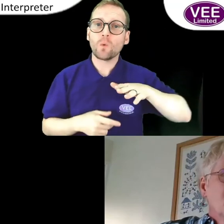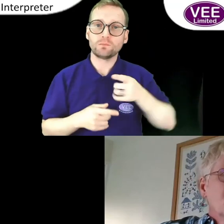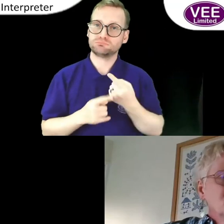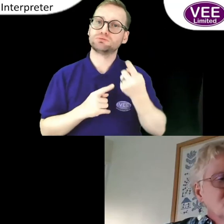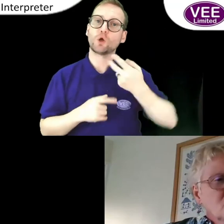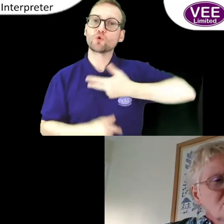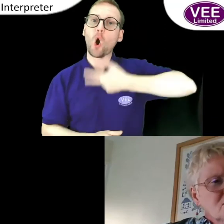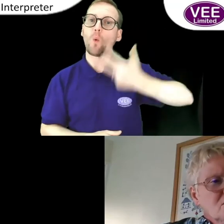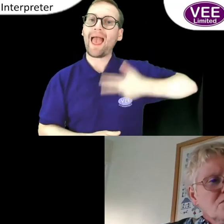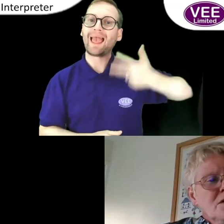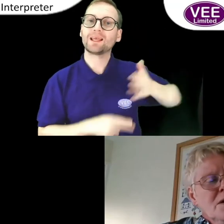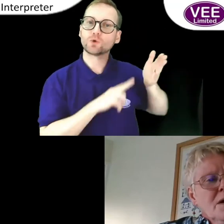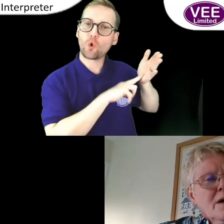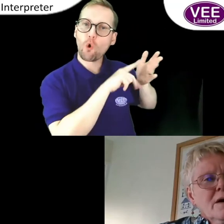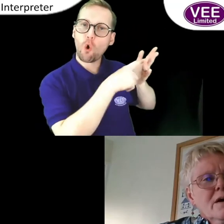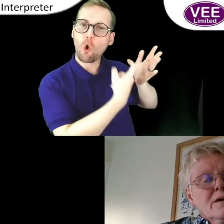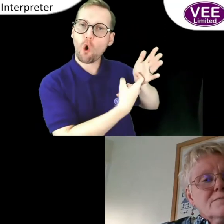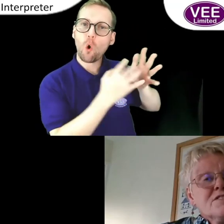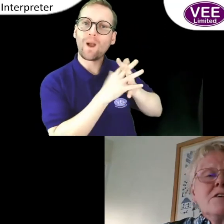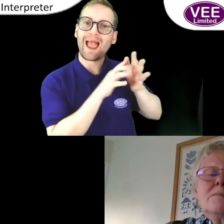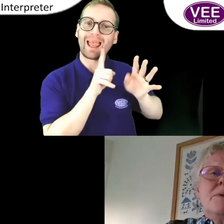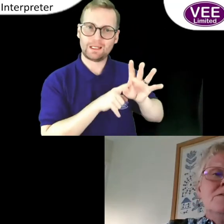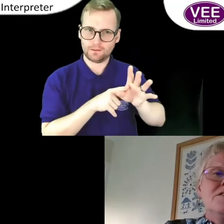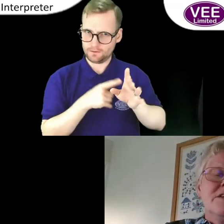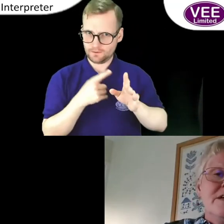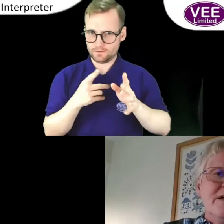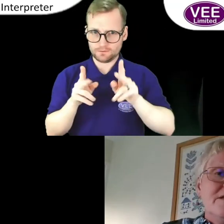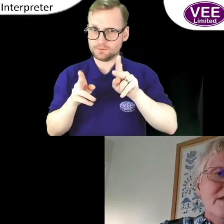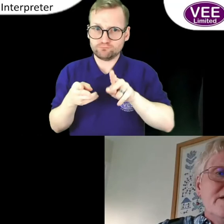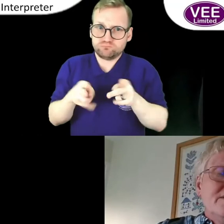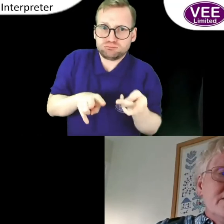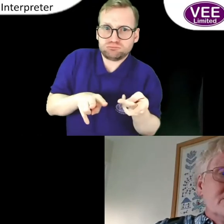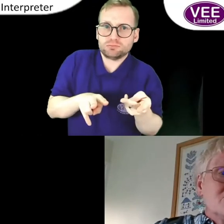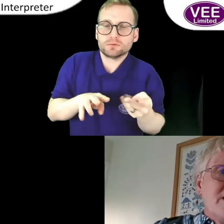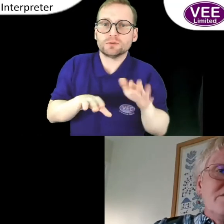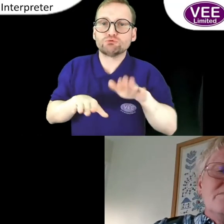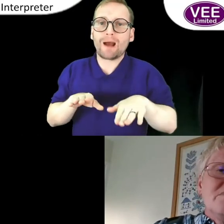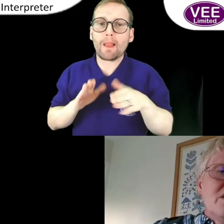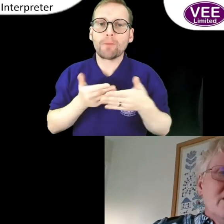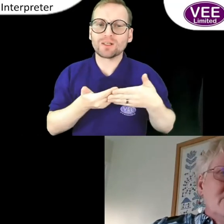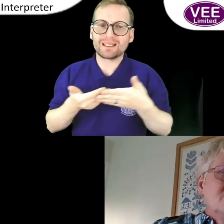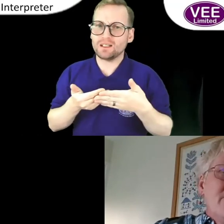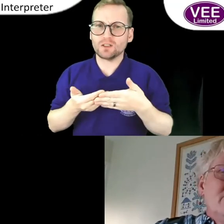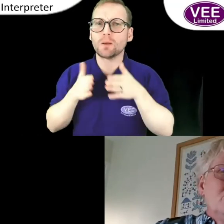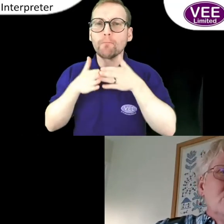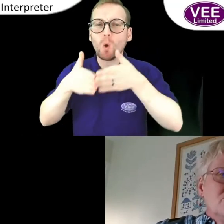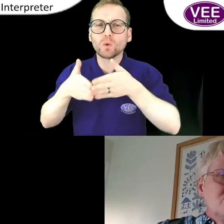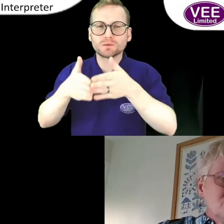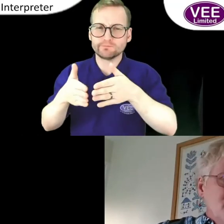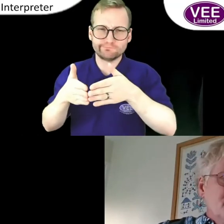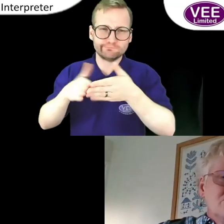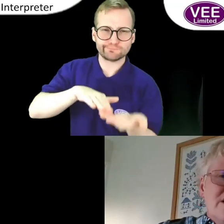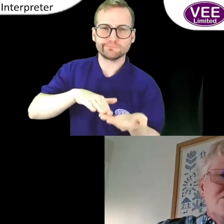a consequence of a sunken boat in the English Channel. Terrible